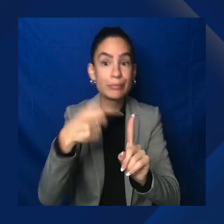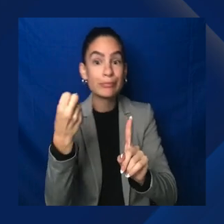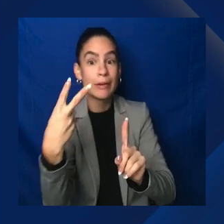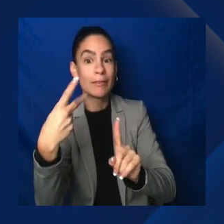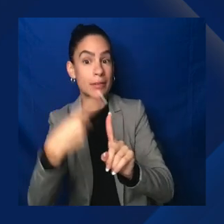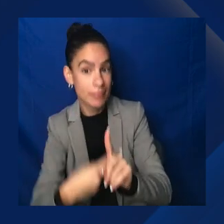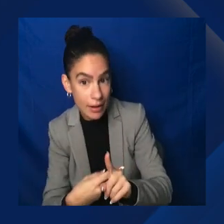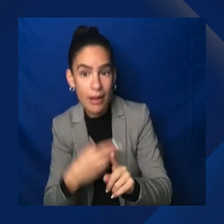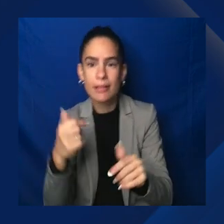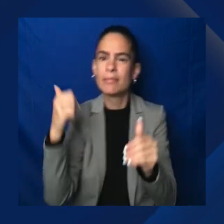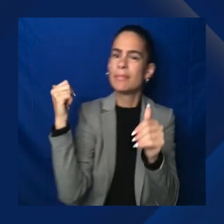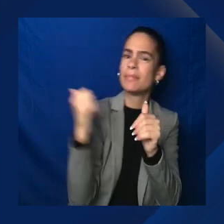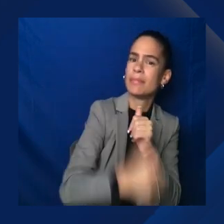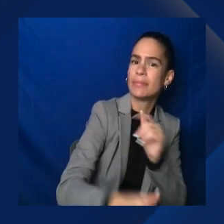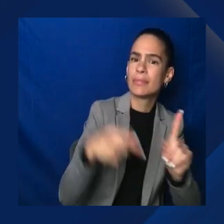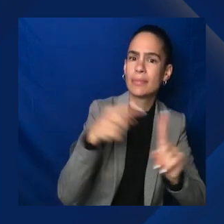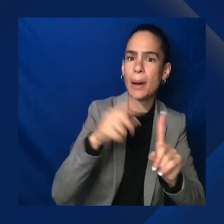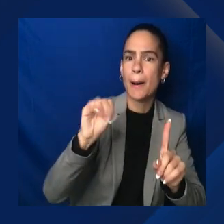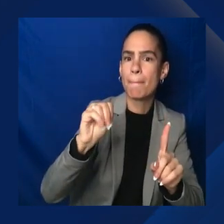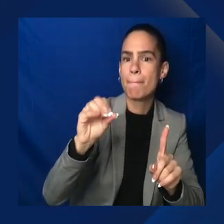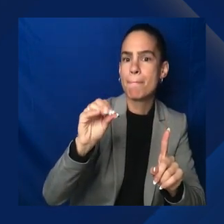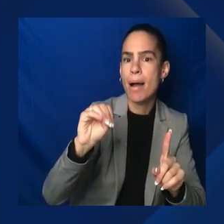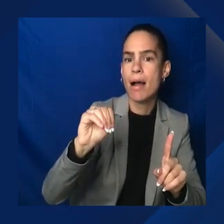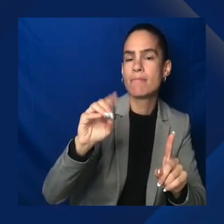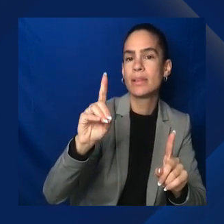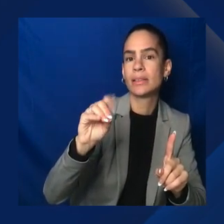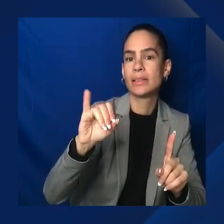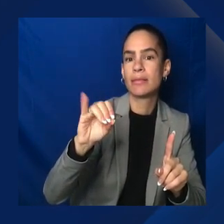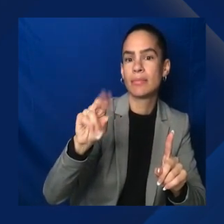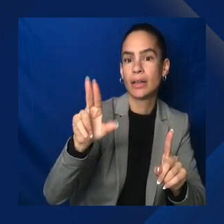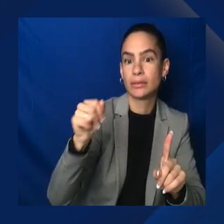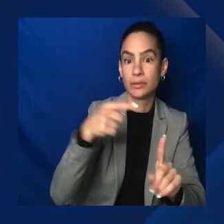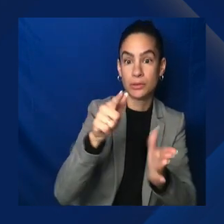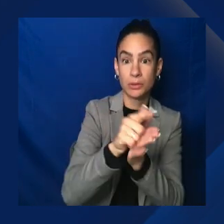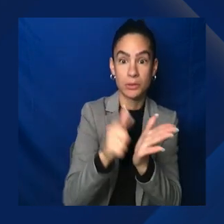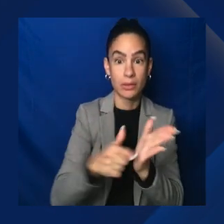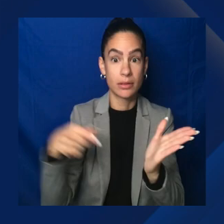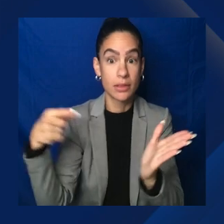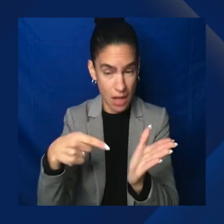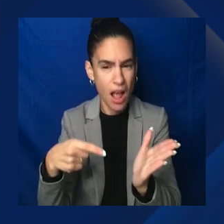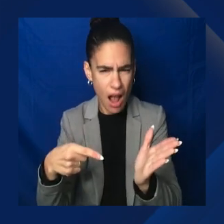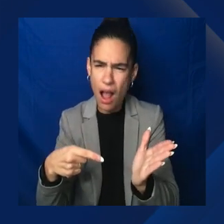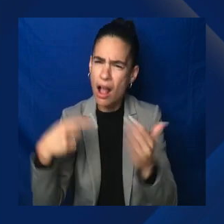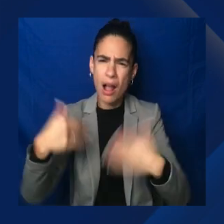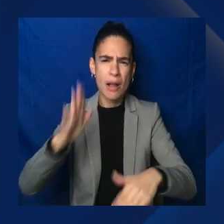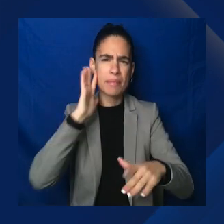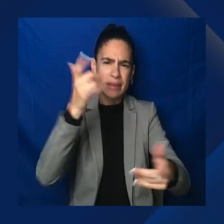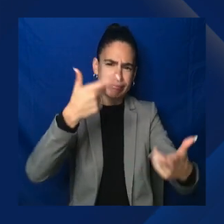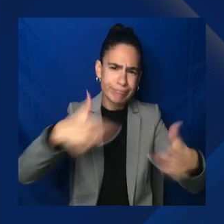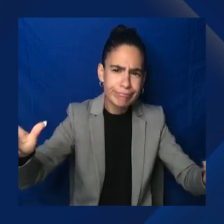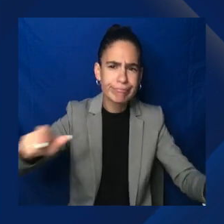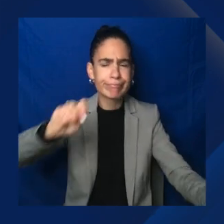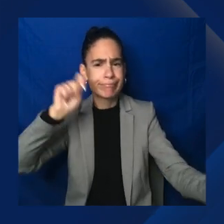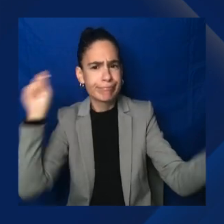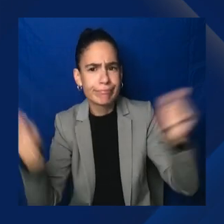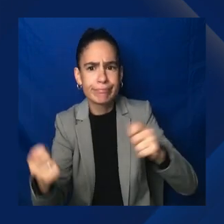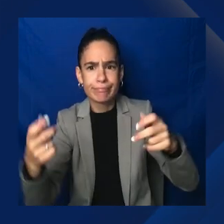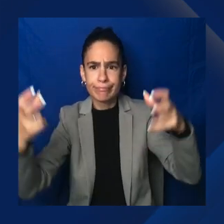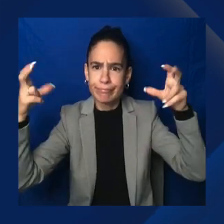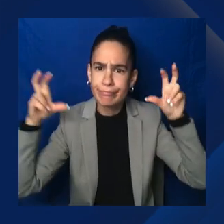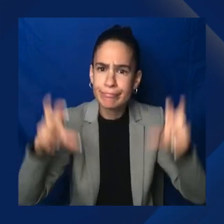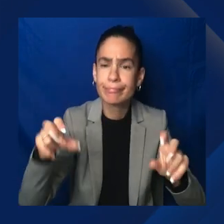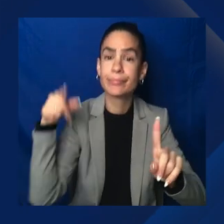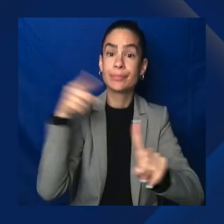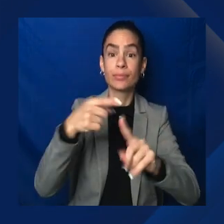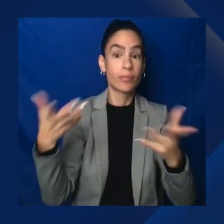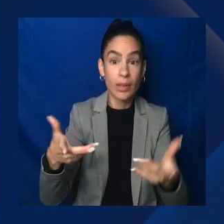which we think will comprehensively address and put a big down payment on reversing the maternal and infant health outcomes that we're